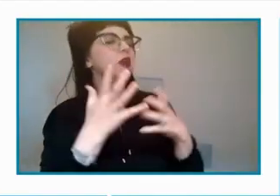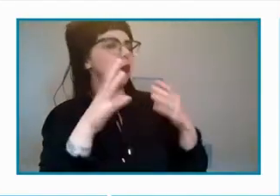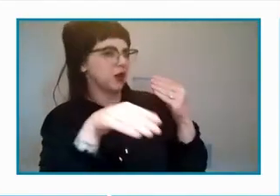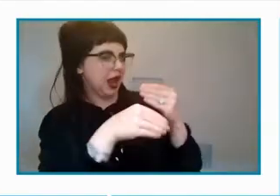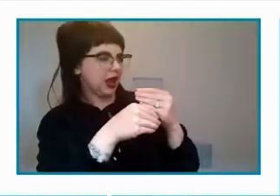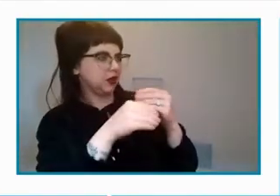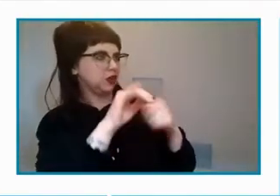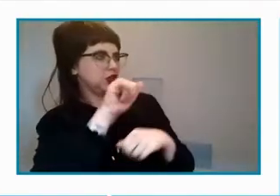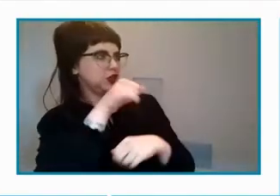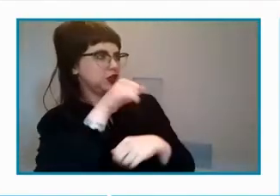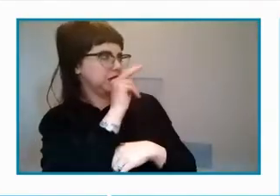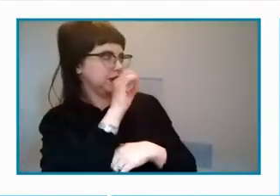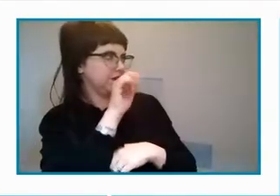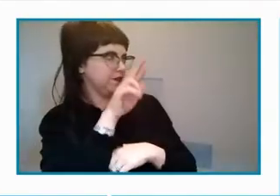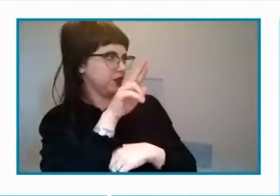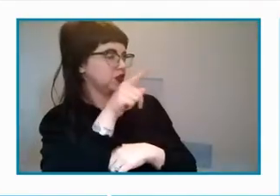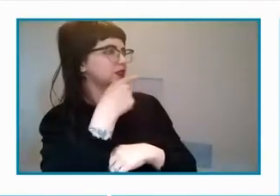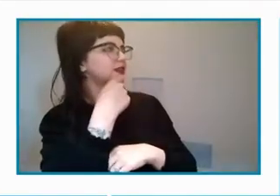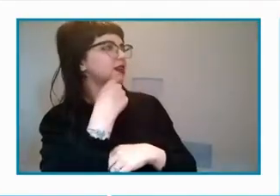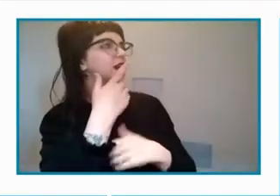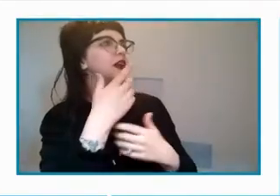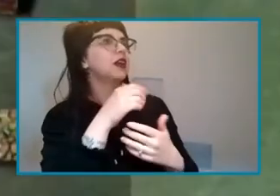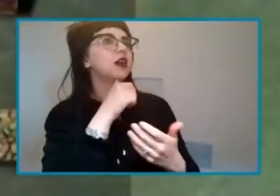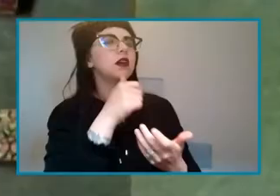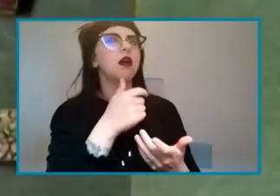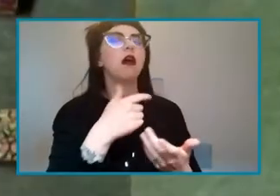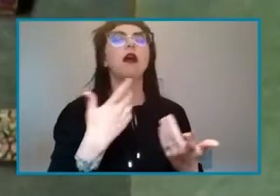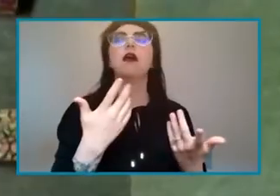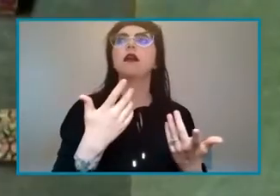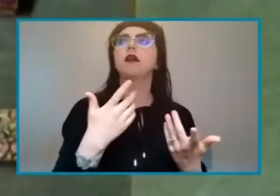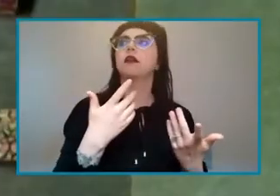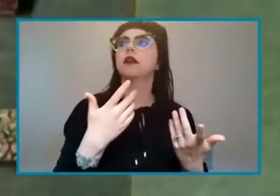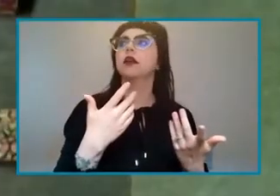not spinning your wheels, not recreating.